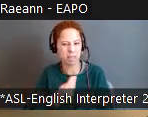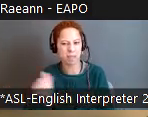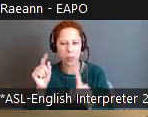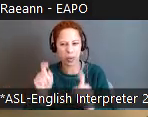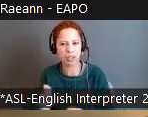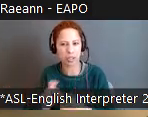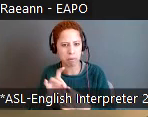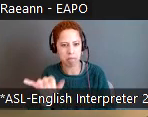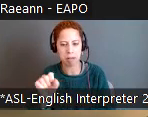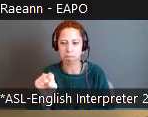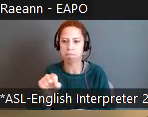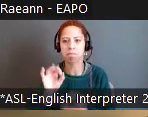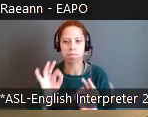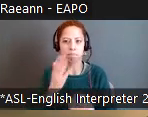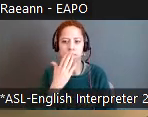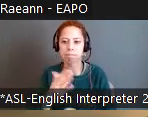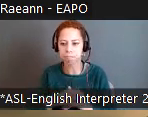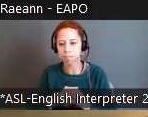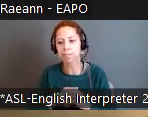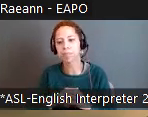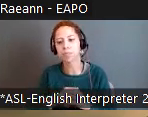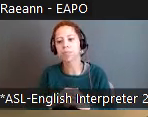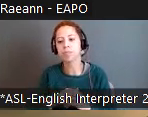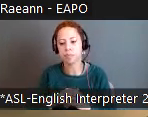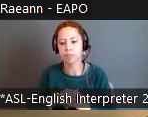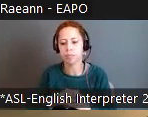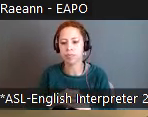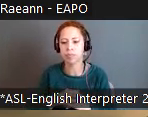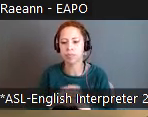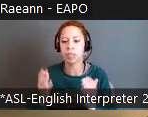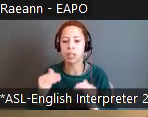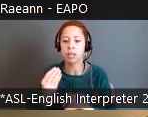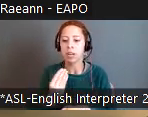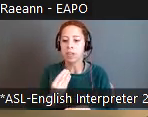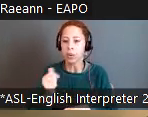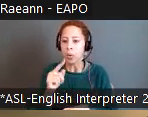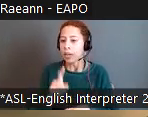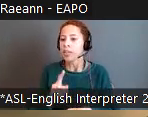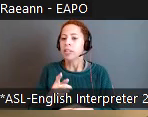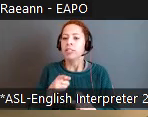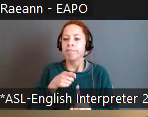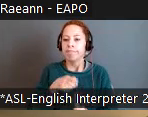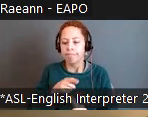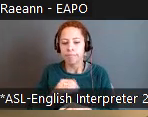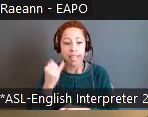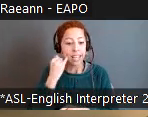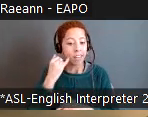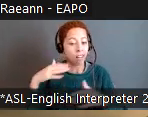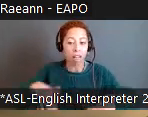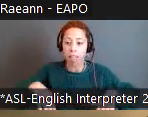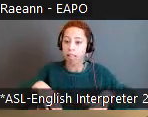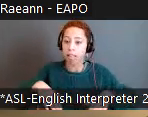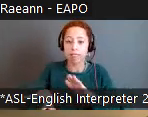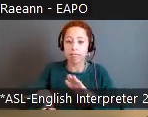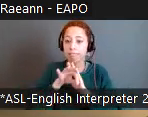that. So a couple of questions also. If someone doesn't have anyone that they assign as their attorney for